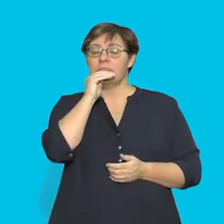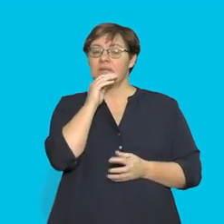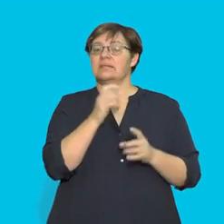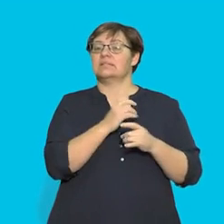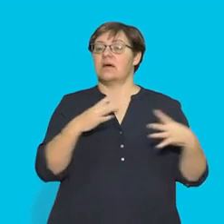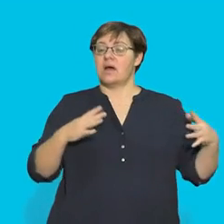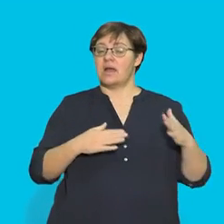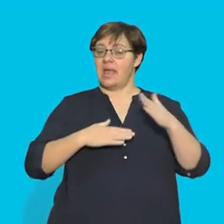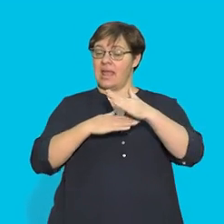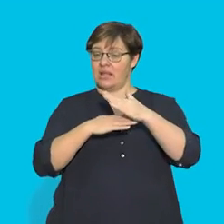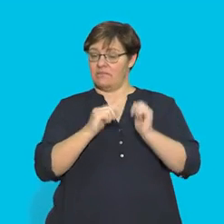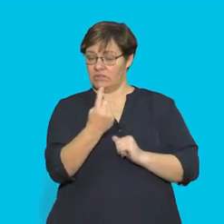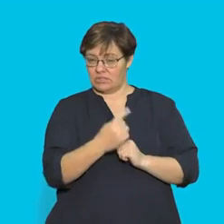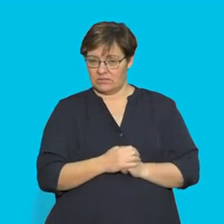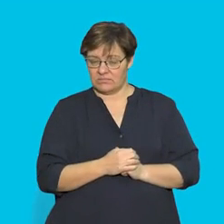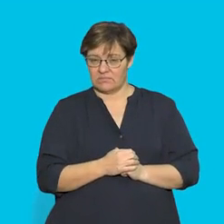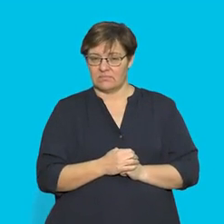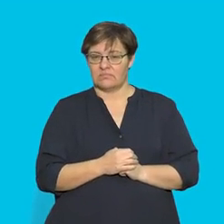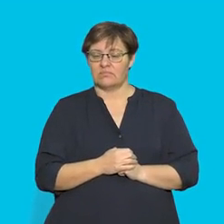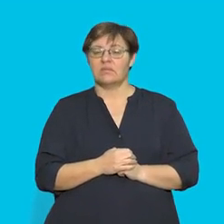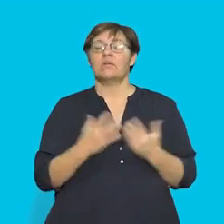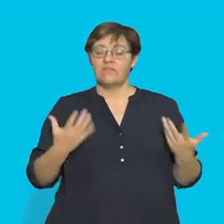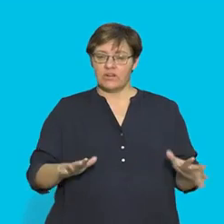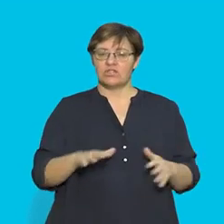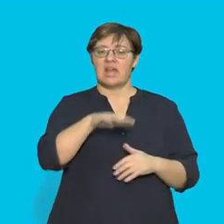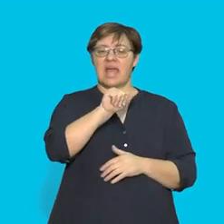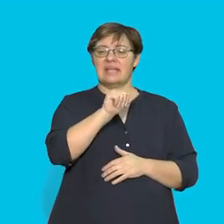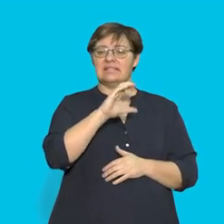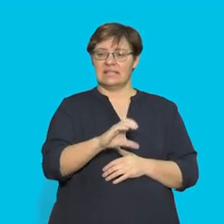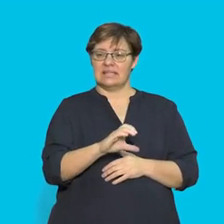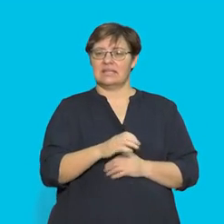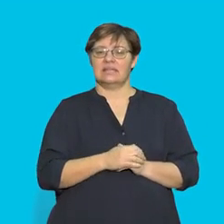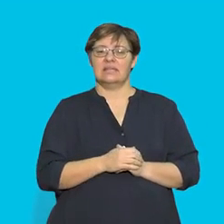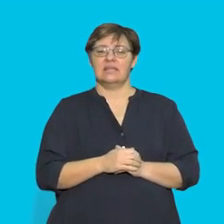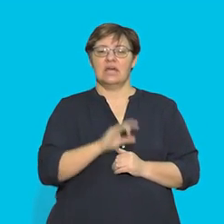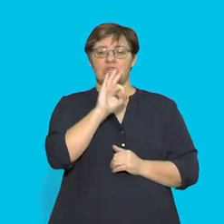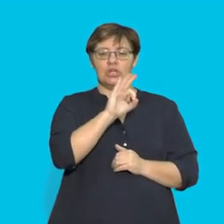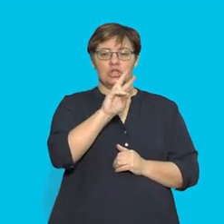angle. Okay, so let's begin by finding the angle. Remember, we've already found that AC is